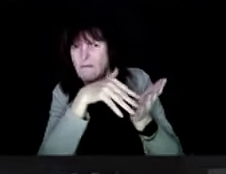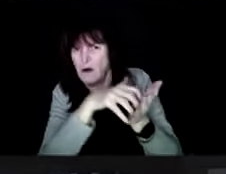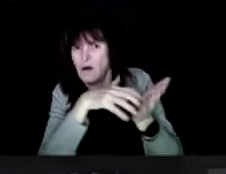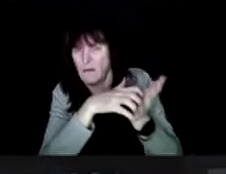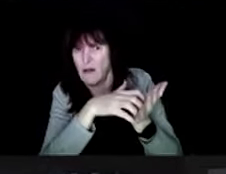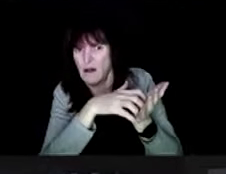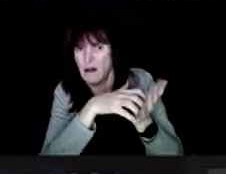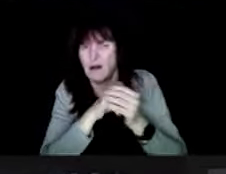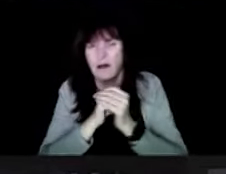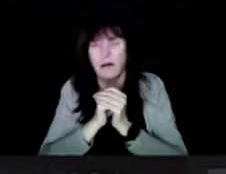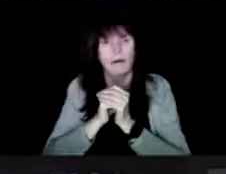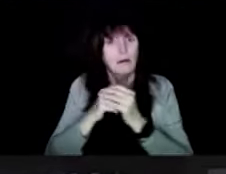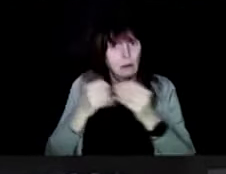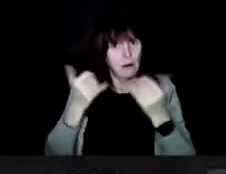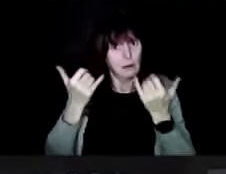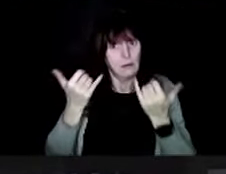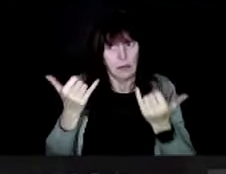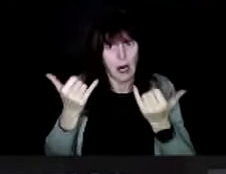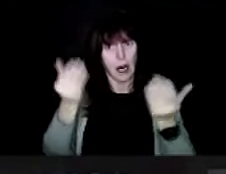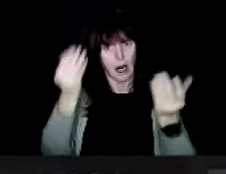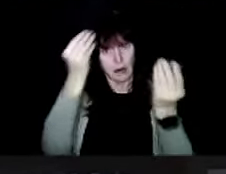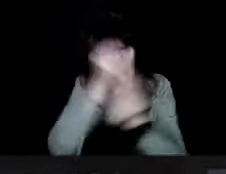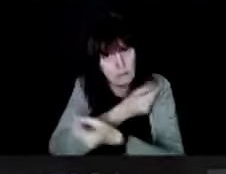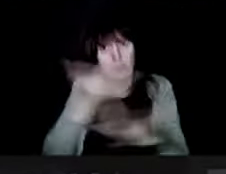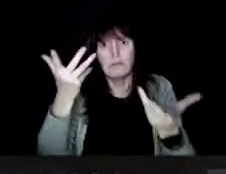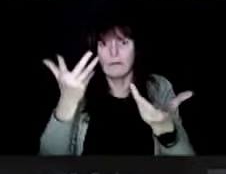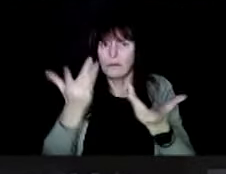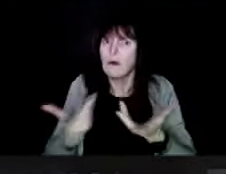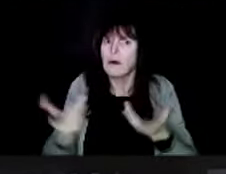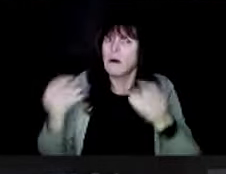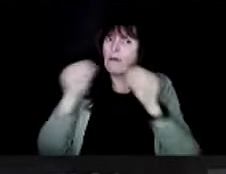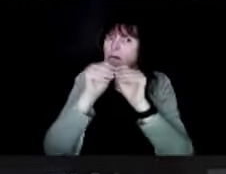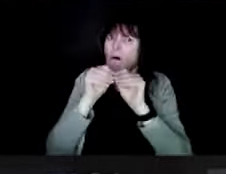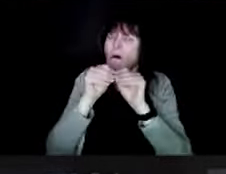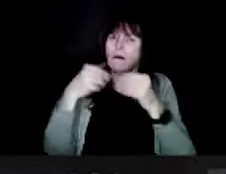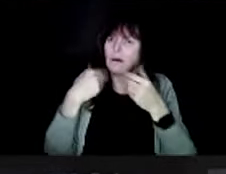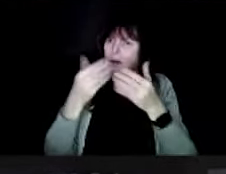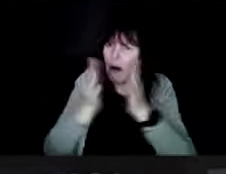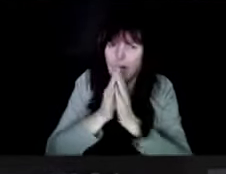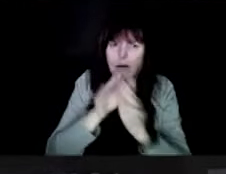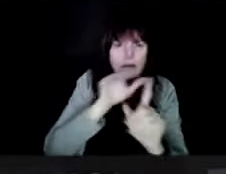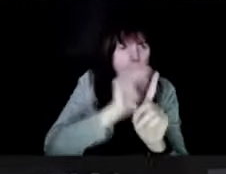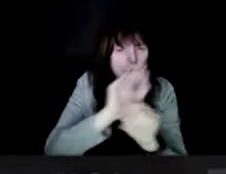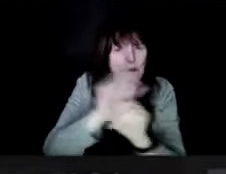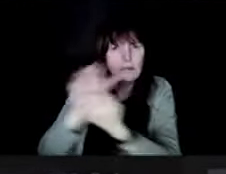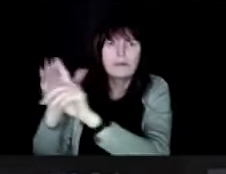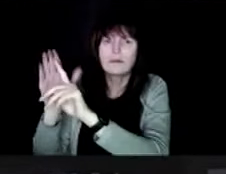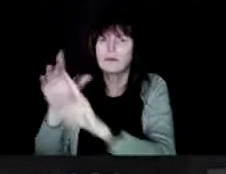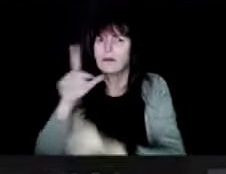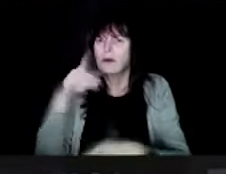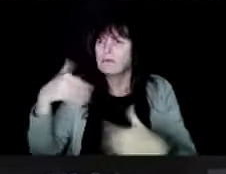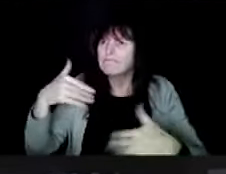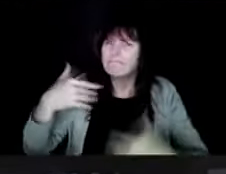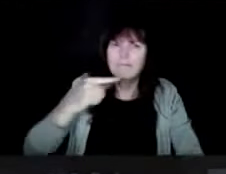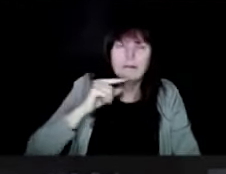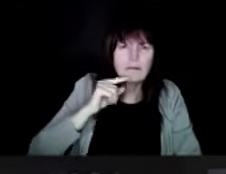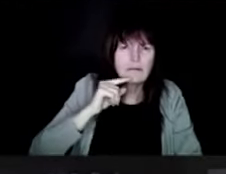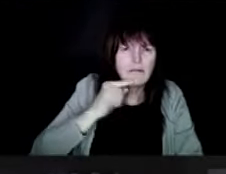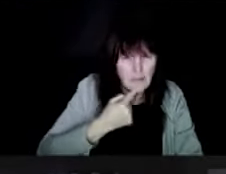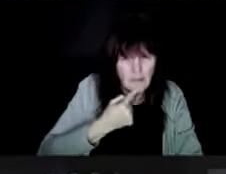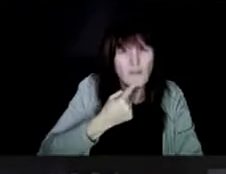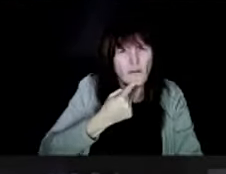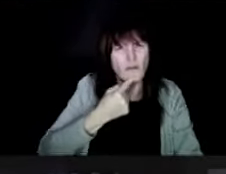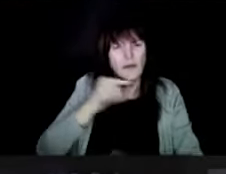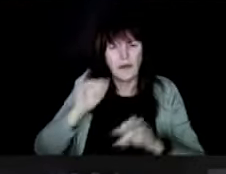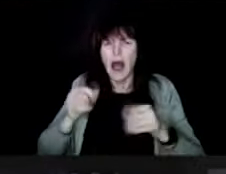We've already asked that severely to moderately immunocompromised individuals receive three doses